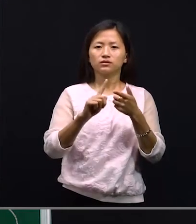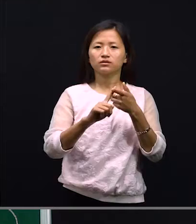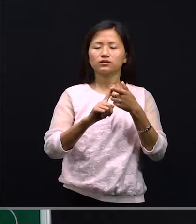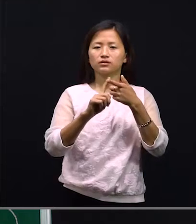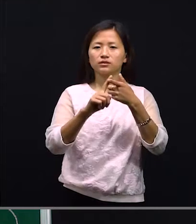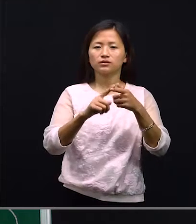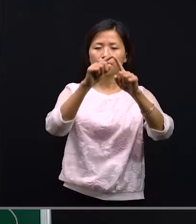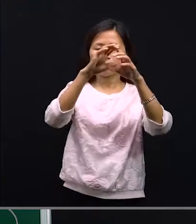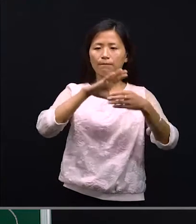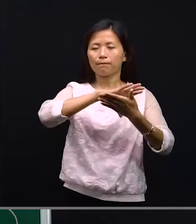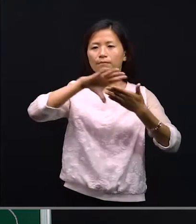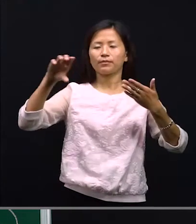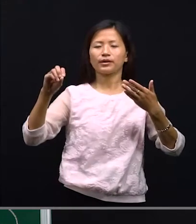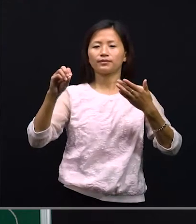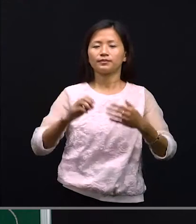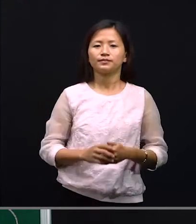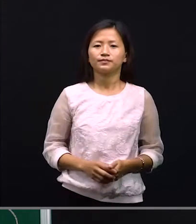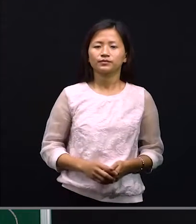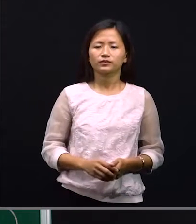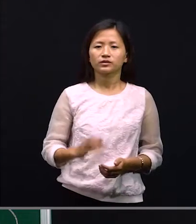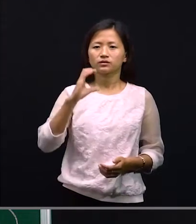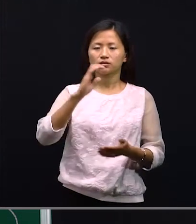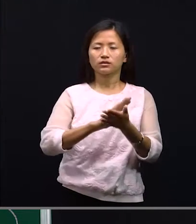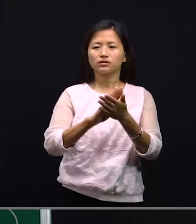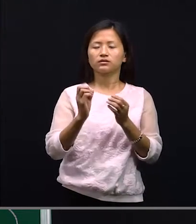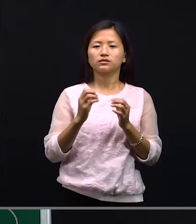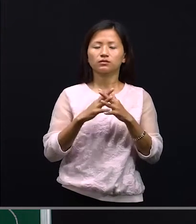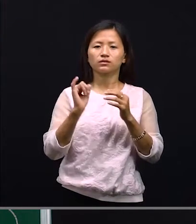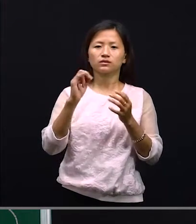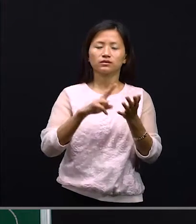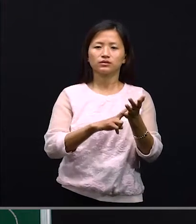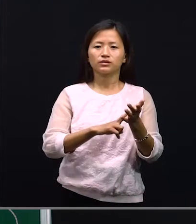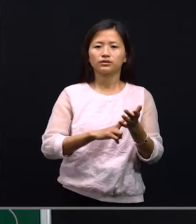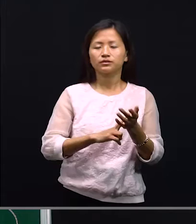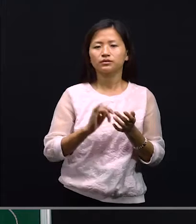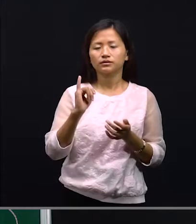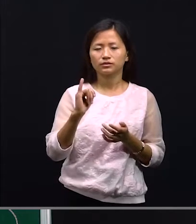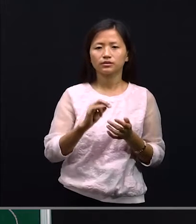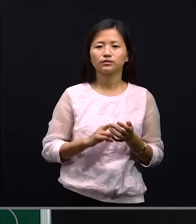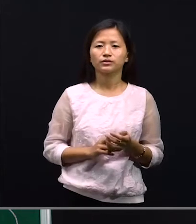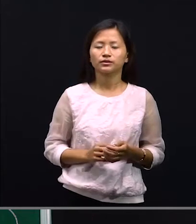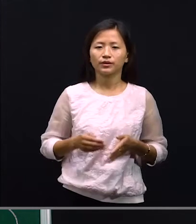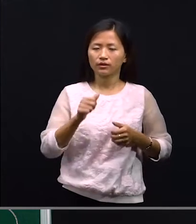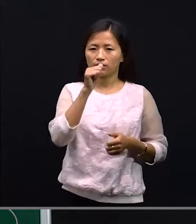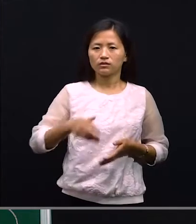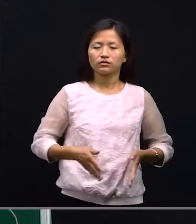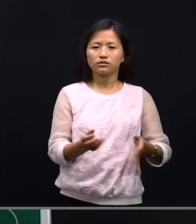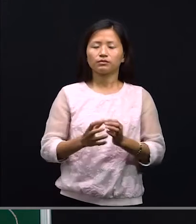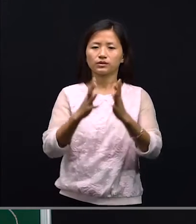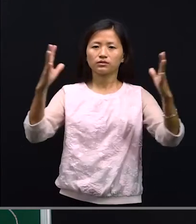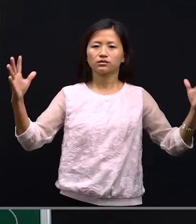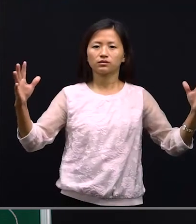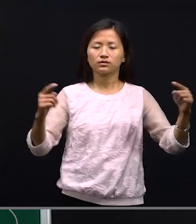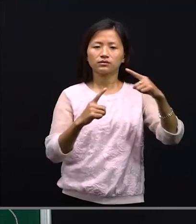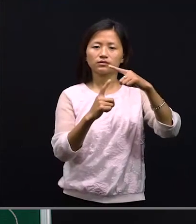the difference. Now coming to the Chinwin River. So here in Chinwin River, the biggest river is